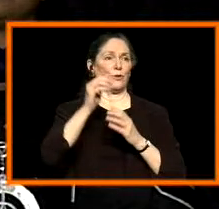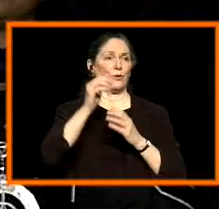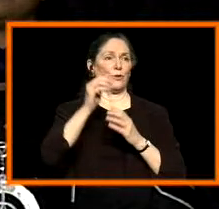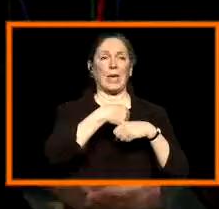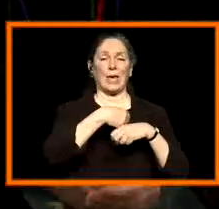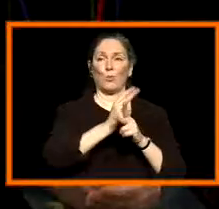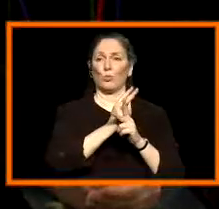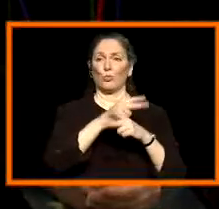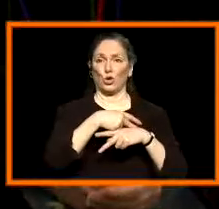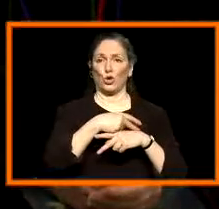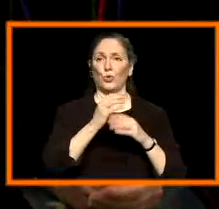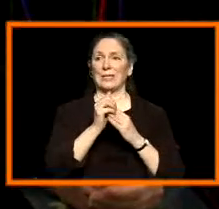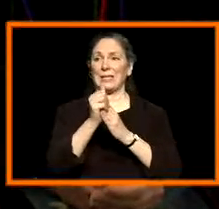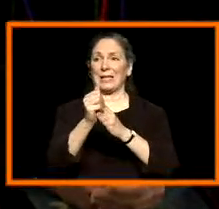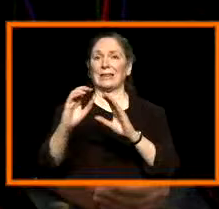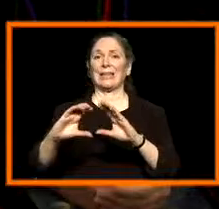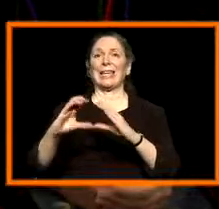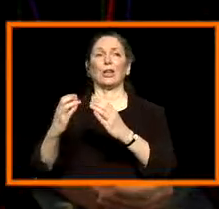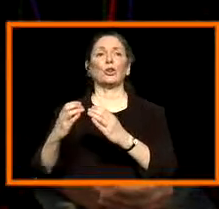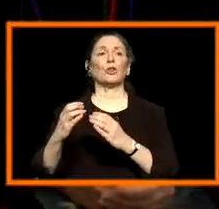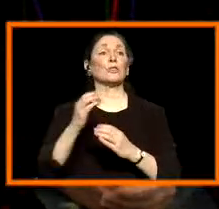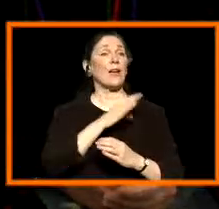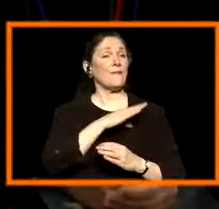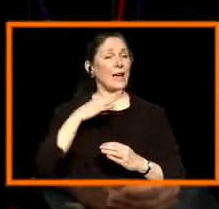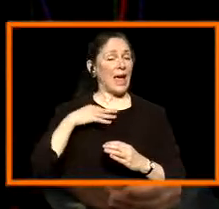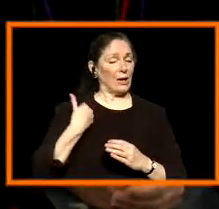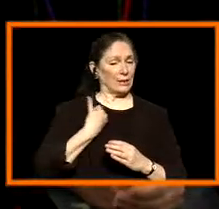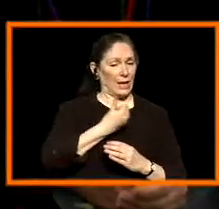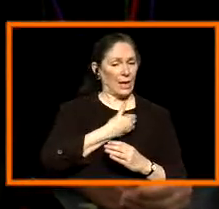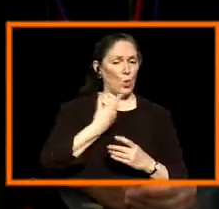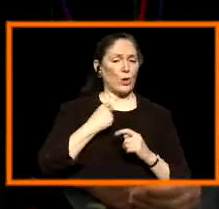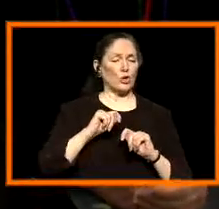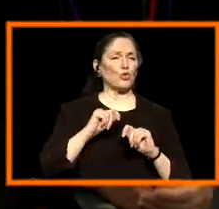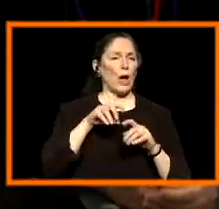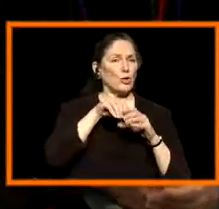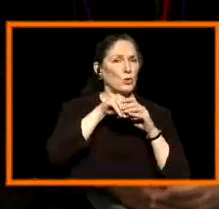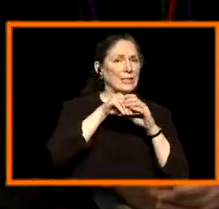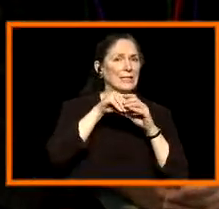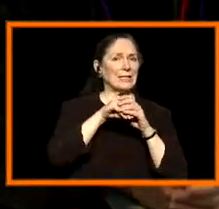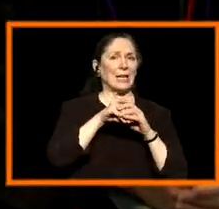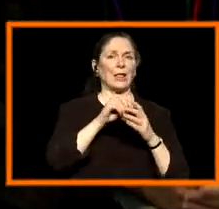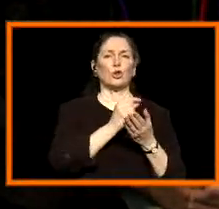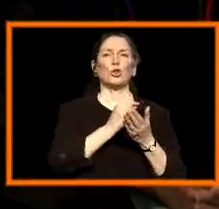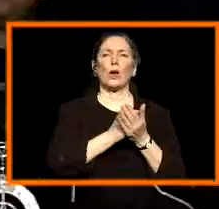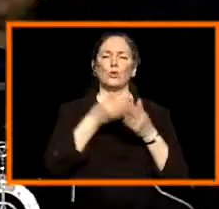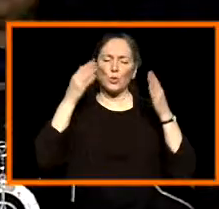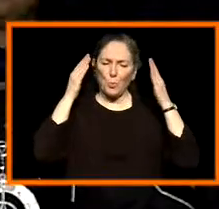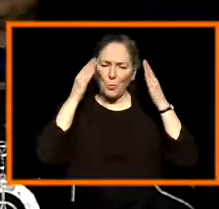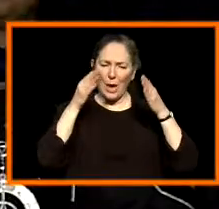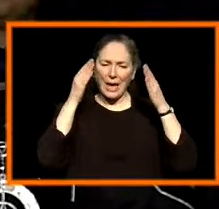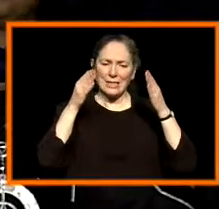produce leaders. As faculty, we have tried to instill in our graduates the need to pay